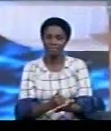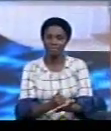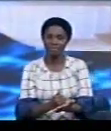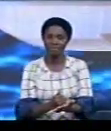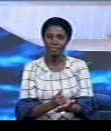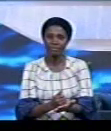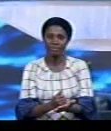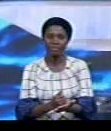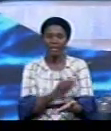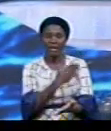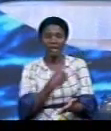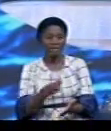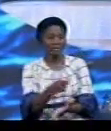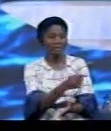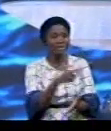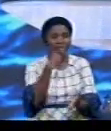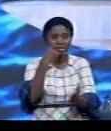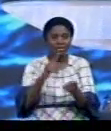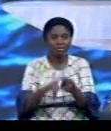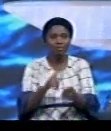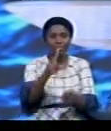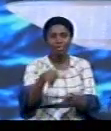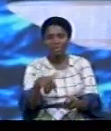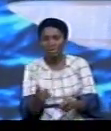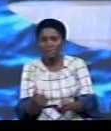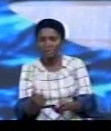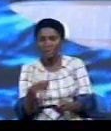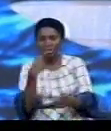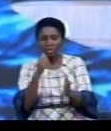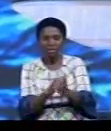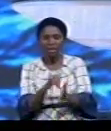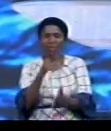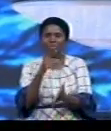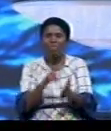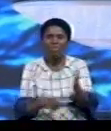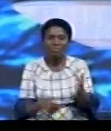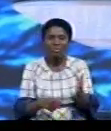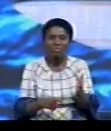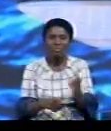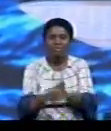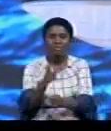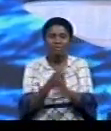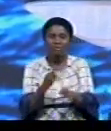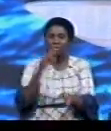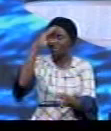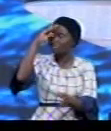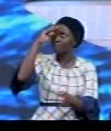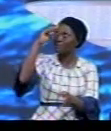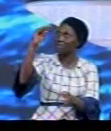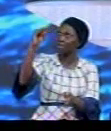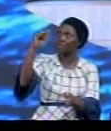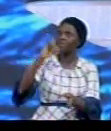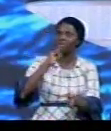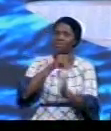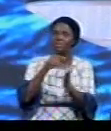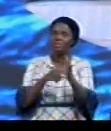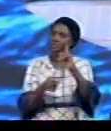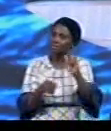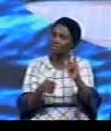another, what manner of man is this? Is the Son of Man